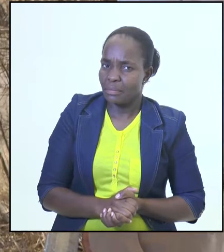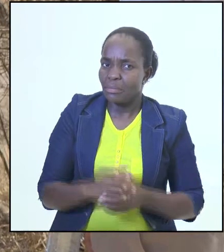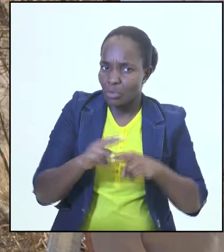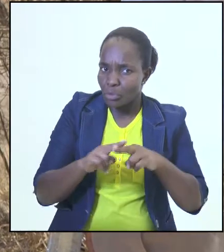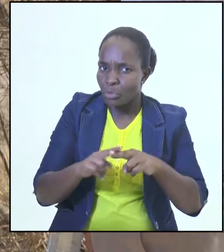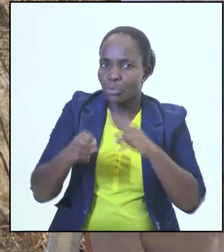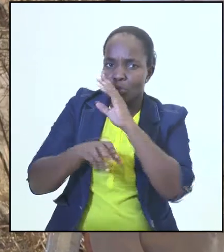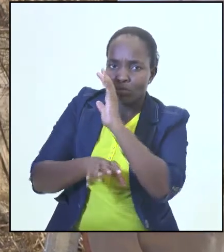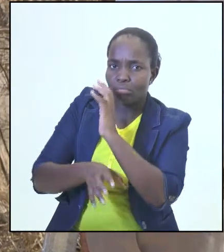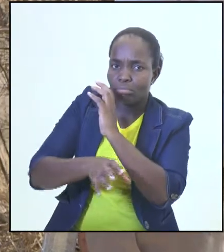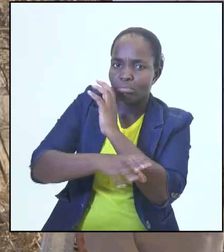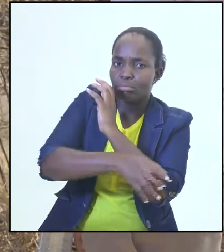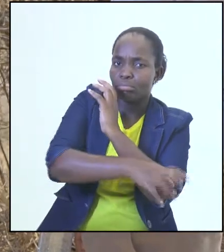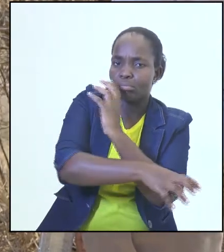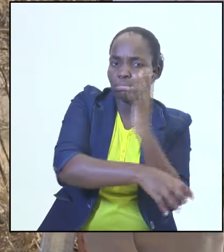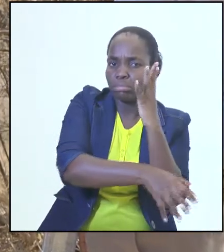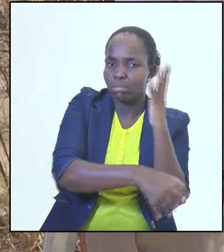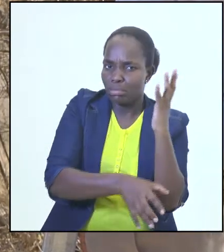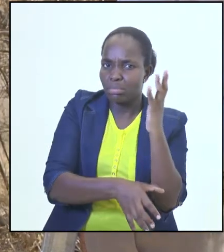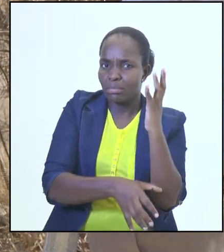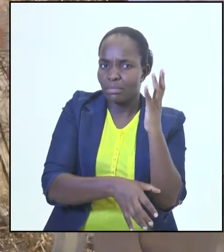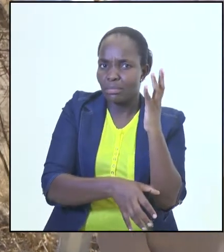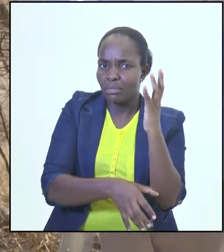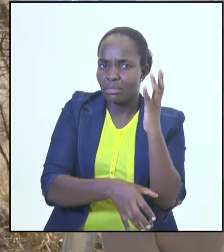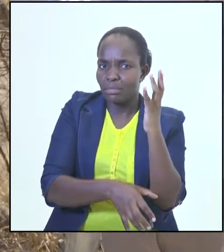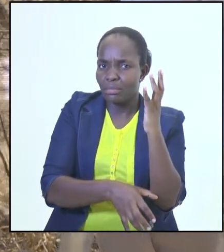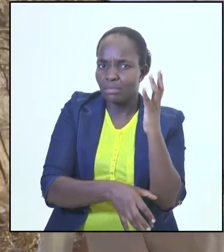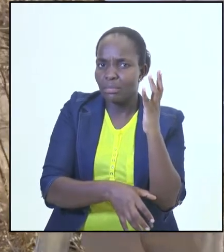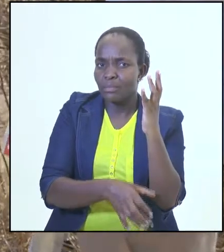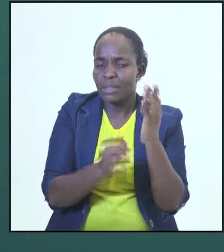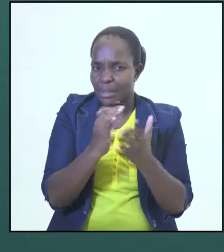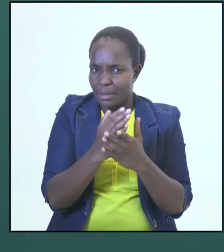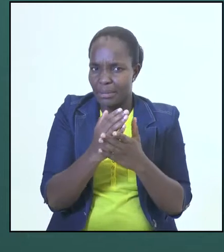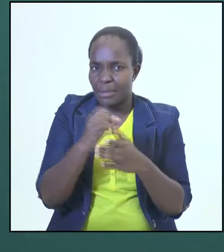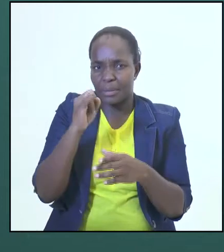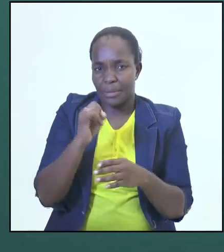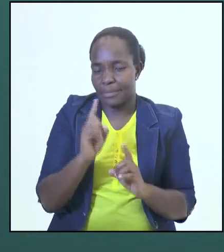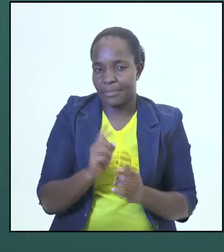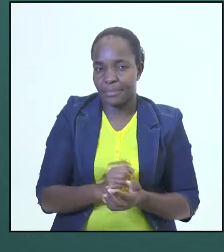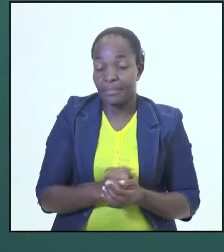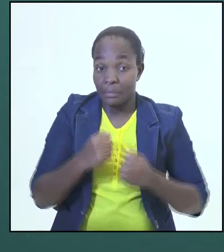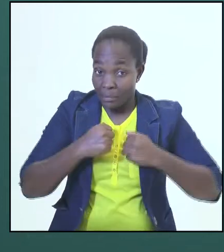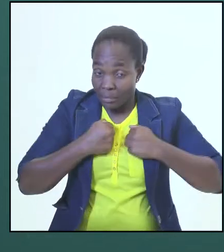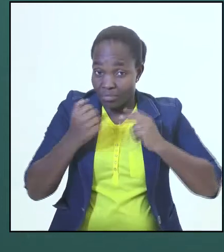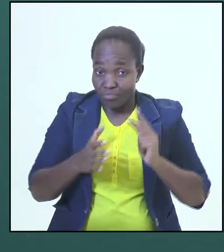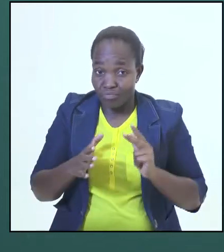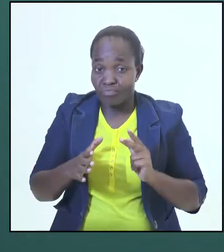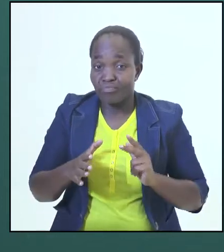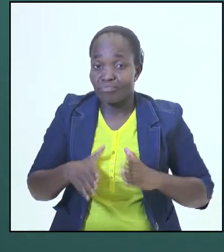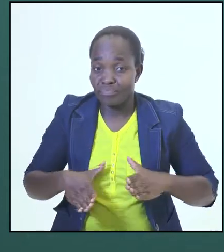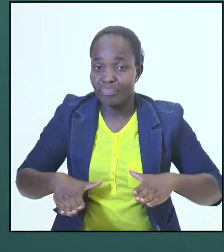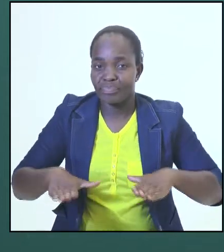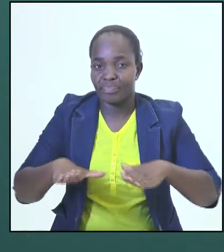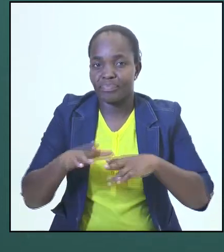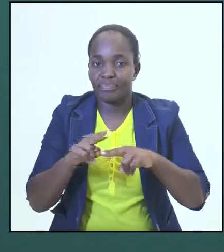fertilizers, and I think it's less harmful. Exactly. On our farm, we can use alternatives such as